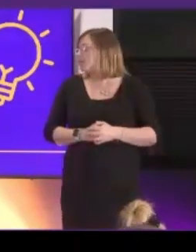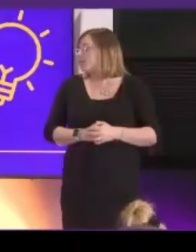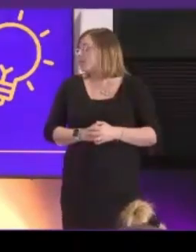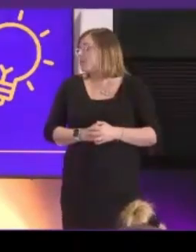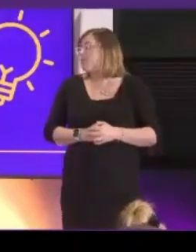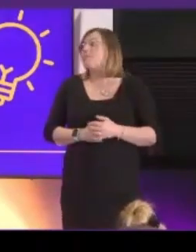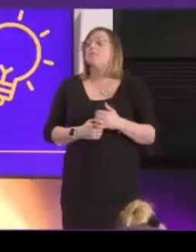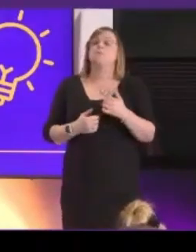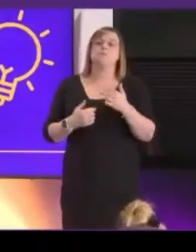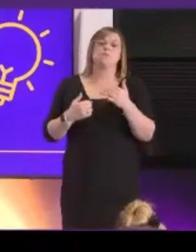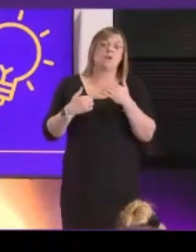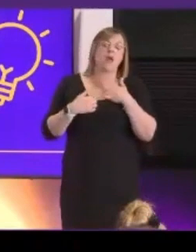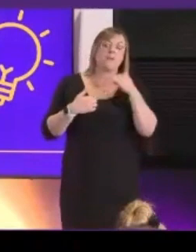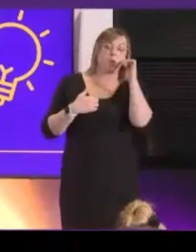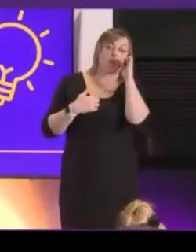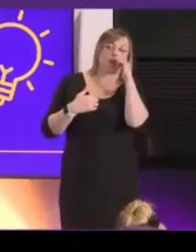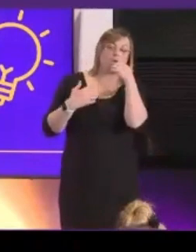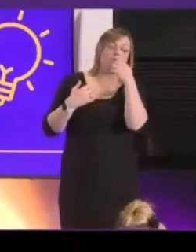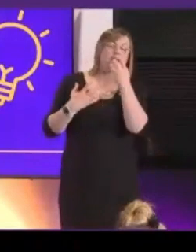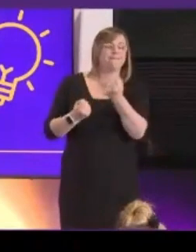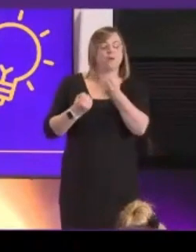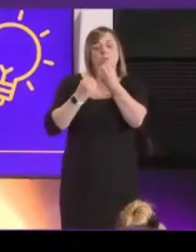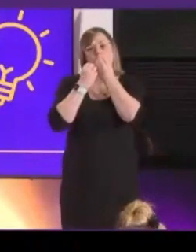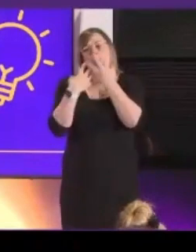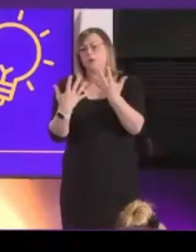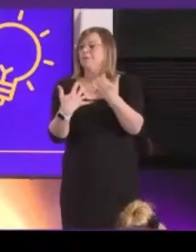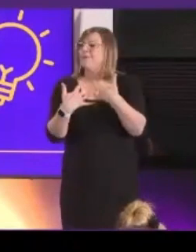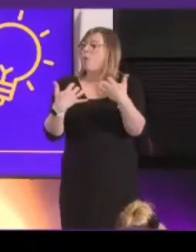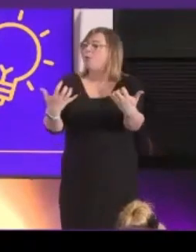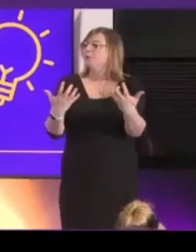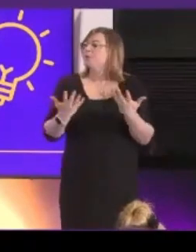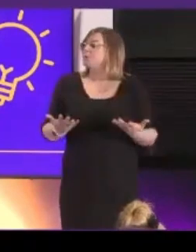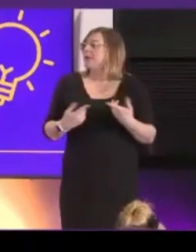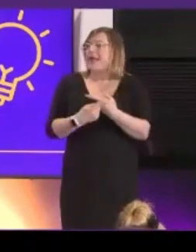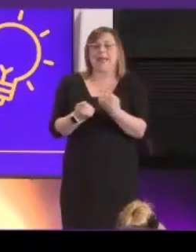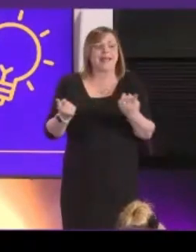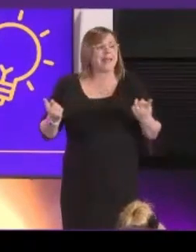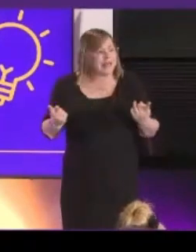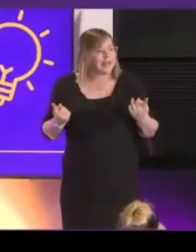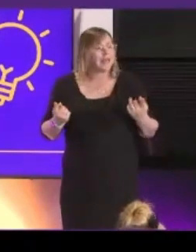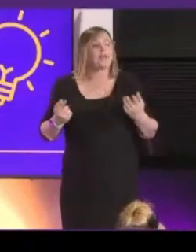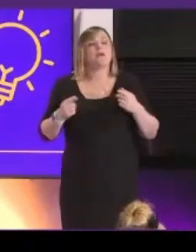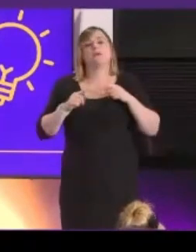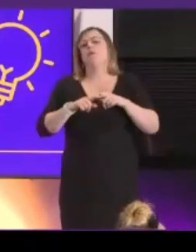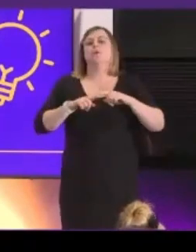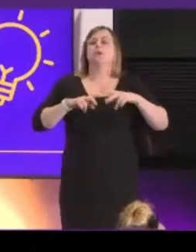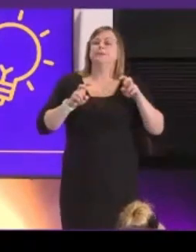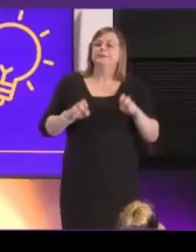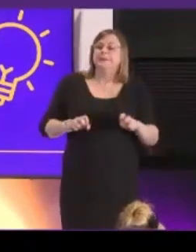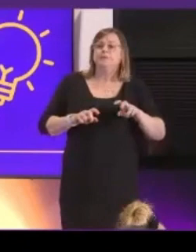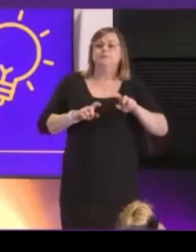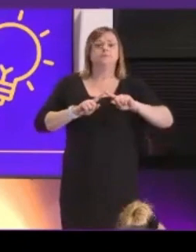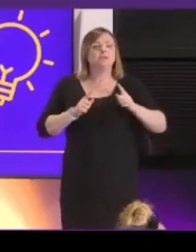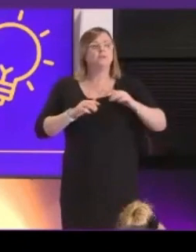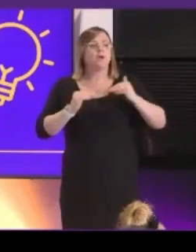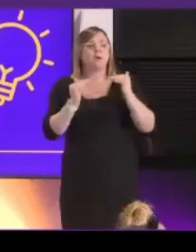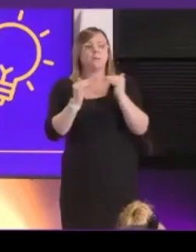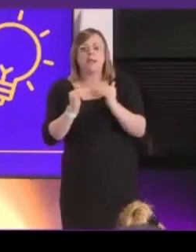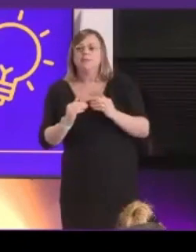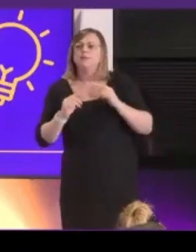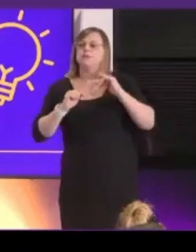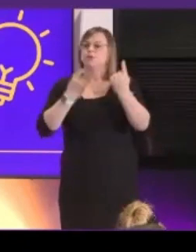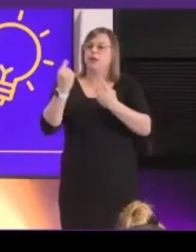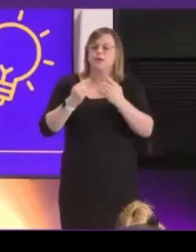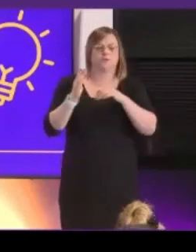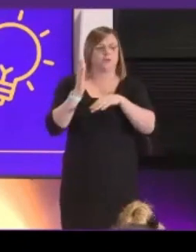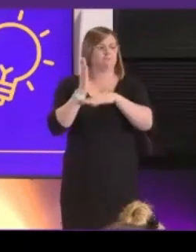I'm conscious you have such a wonderful, rich audience, and you're all sitting in different places with different levels of seniority.